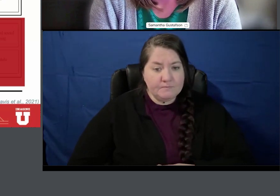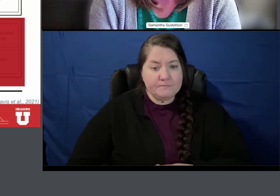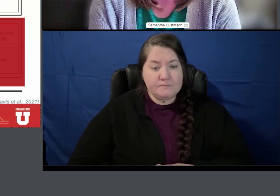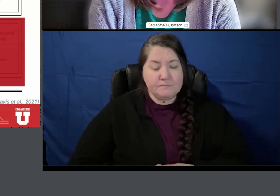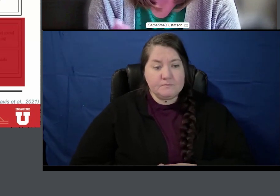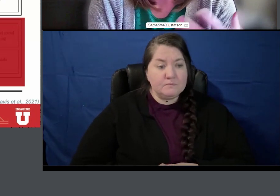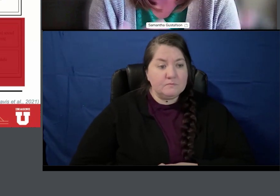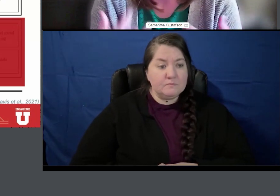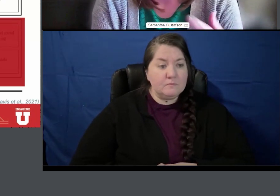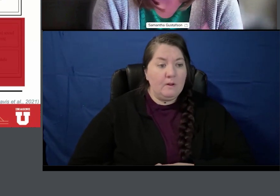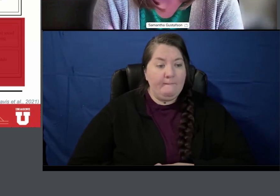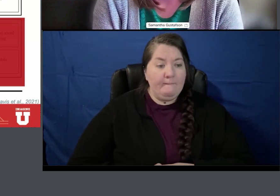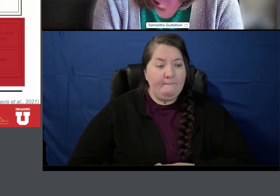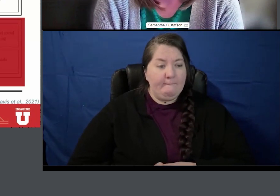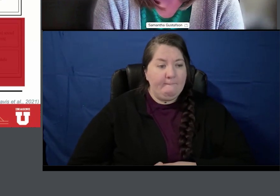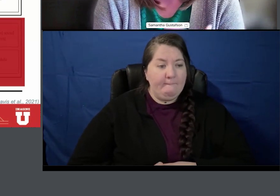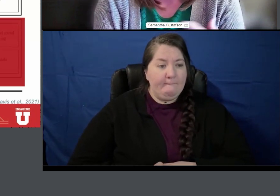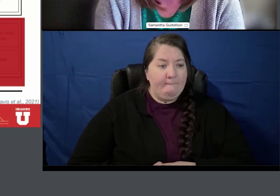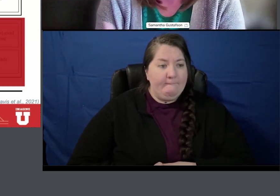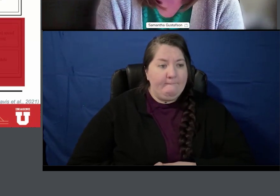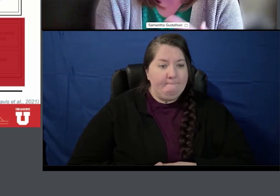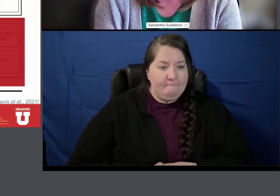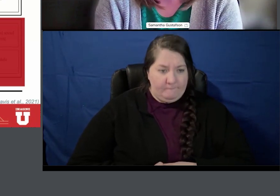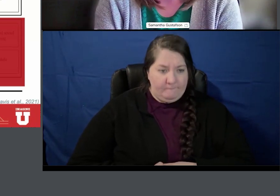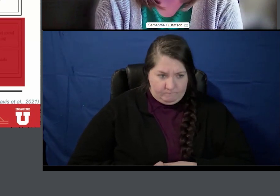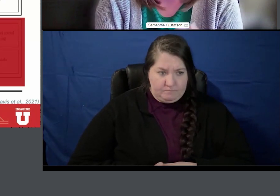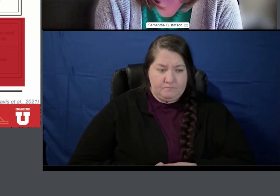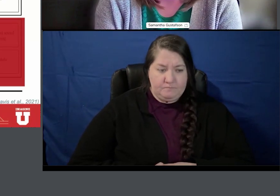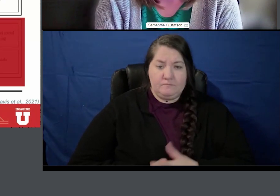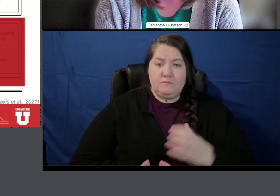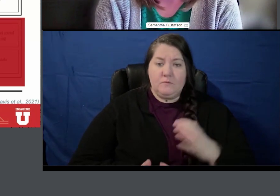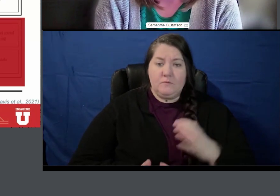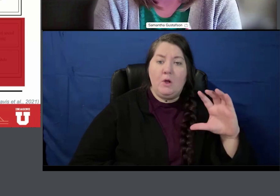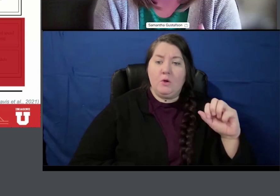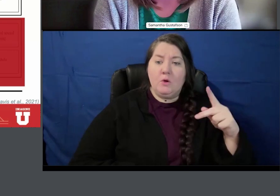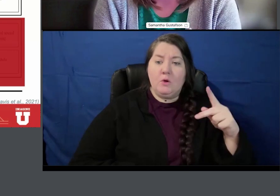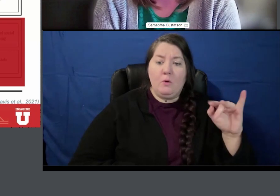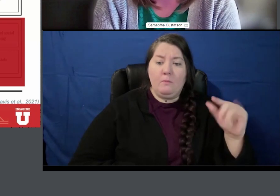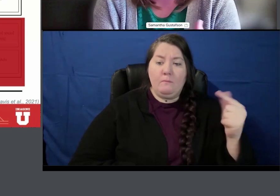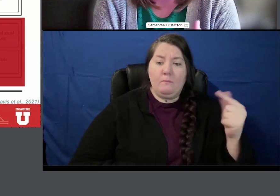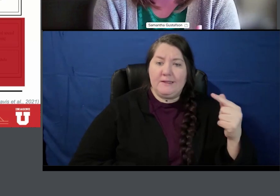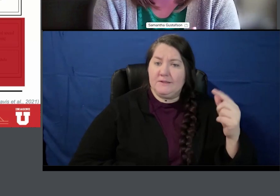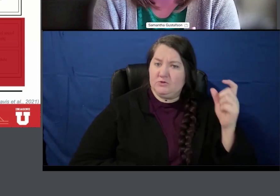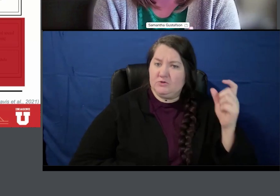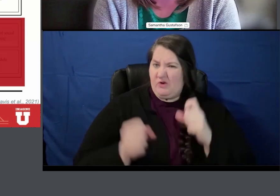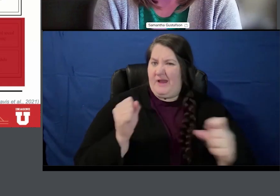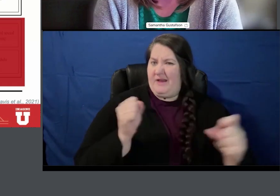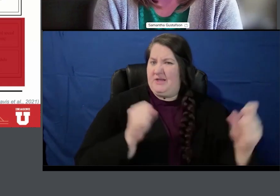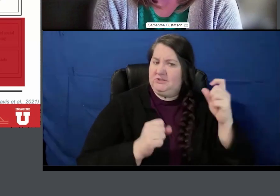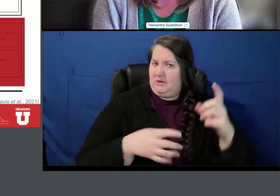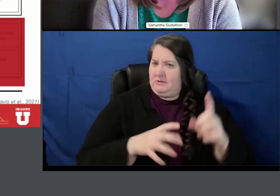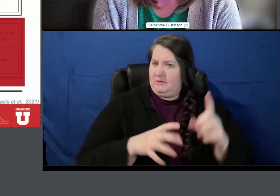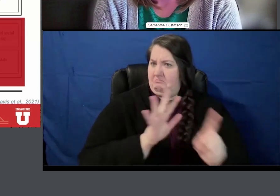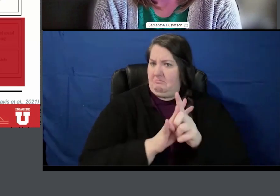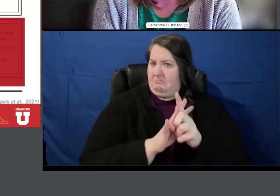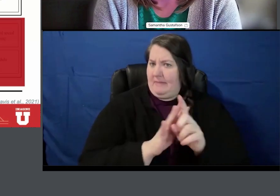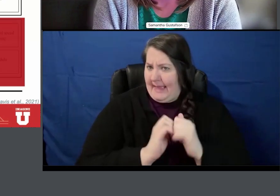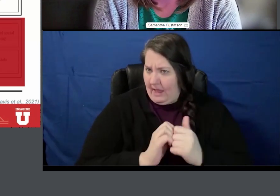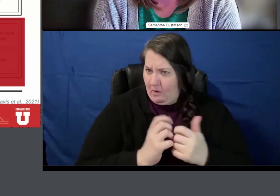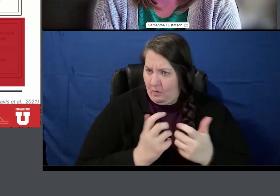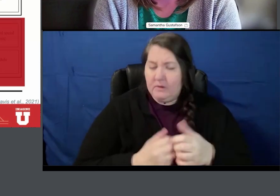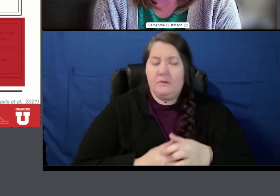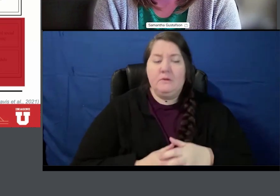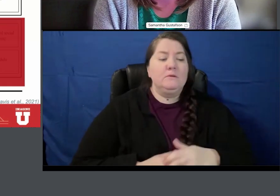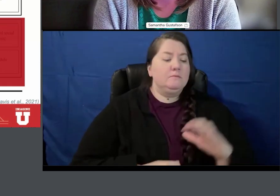So, in these focus group discussions, coping strategies always sort of bubble to the surface. And